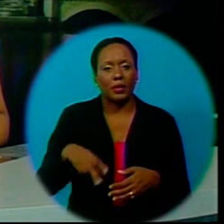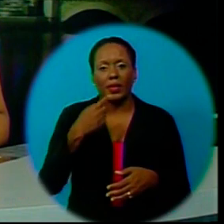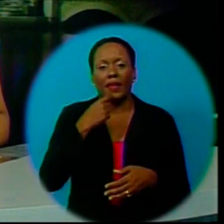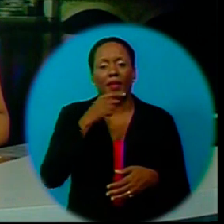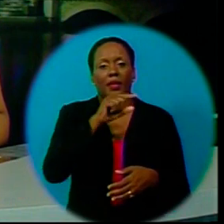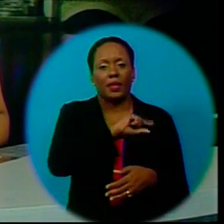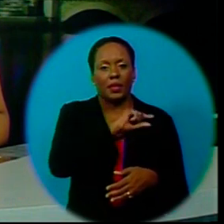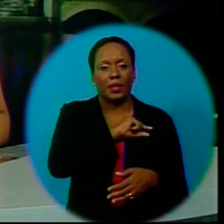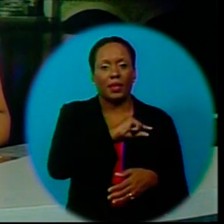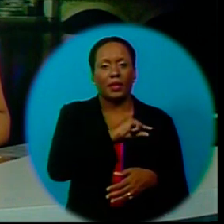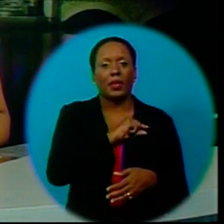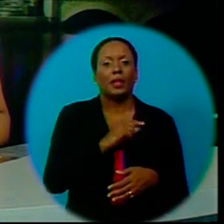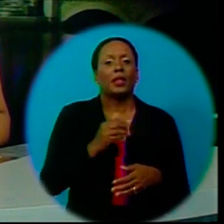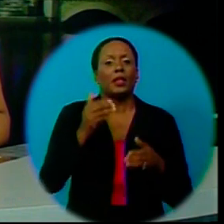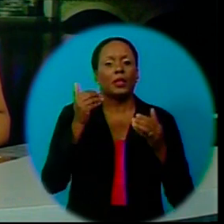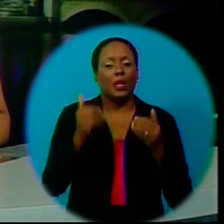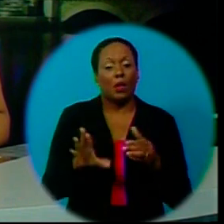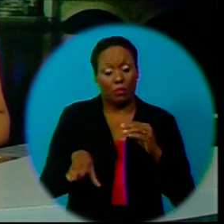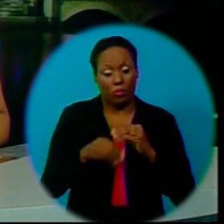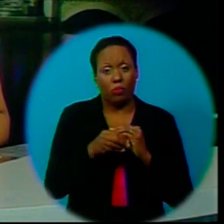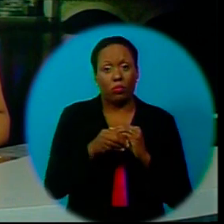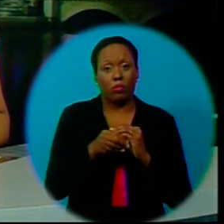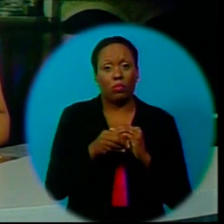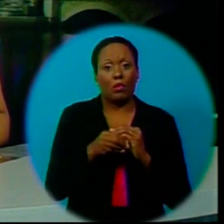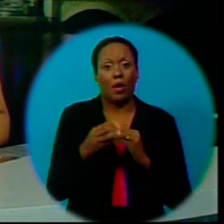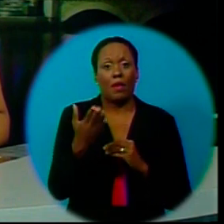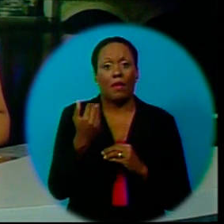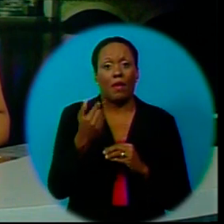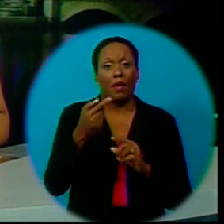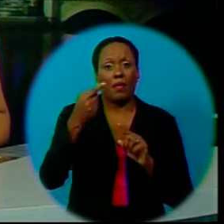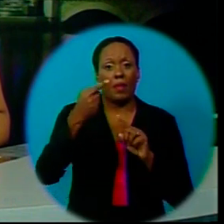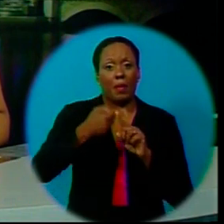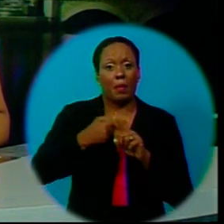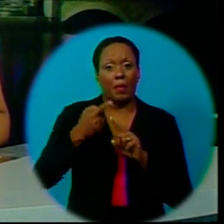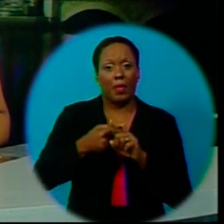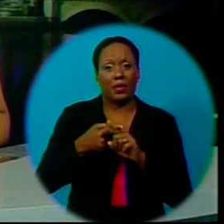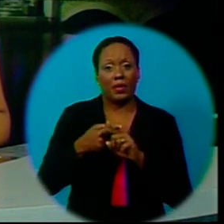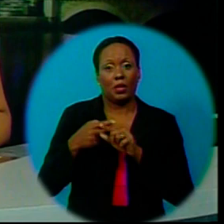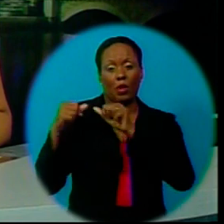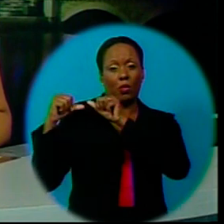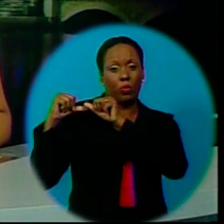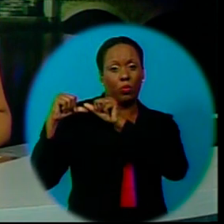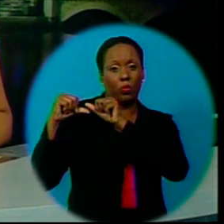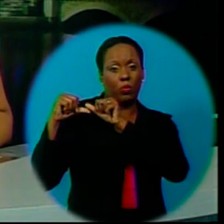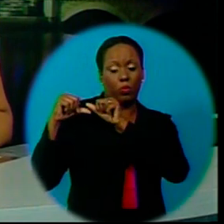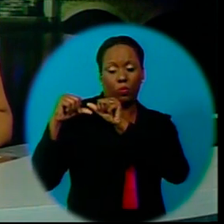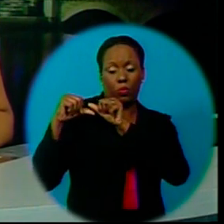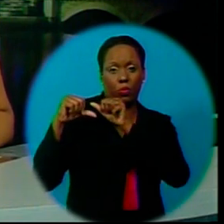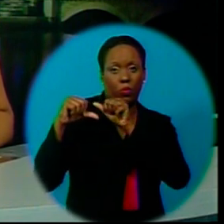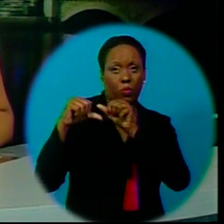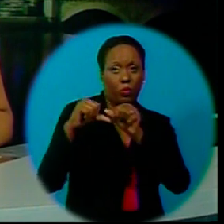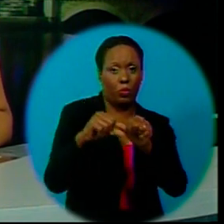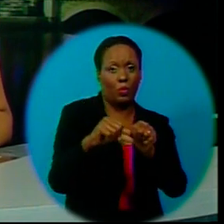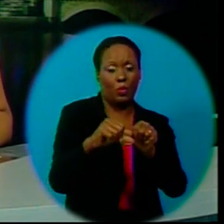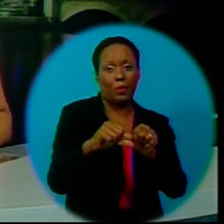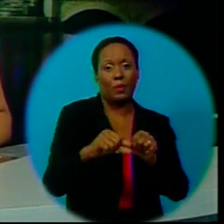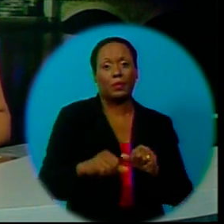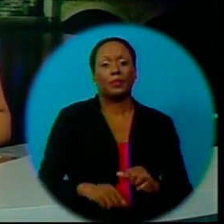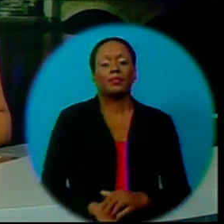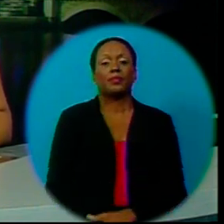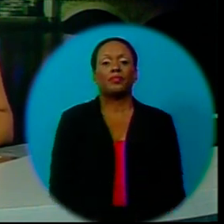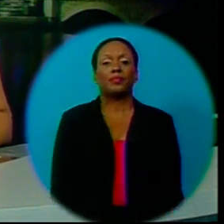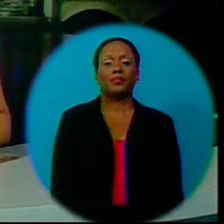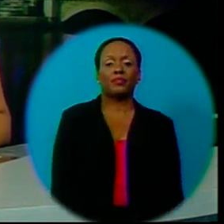pleaded guilty to the charge. He was sentenced to 15 months in prison to run consecutively to the prison term he's now serving from